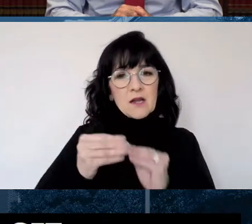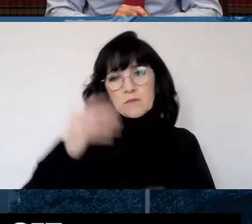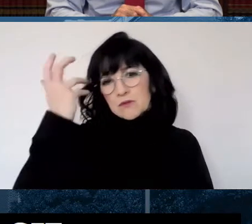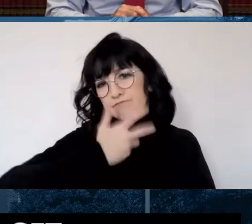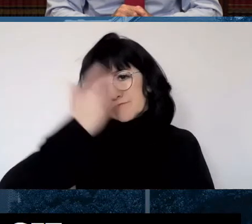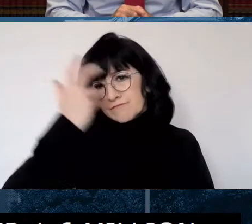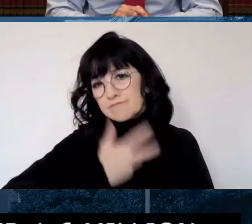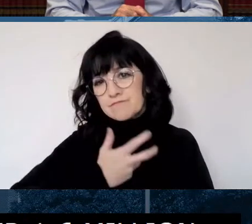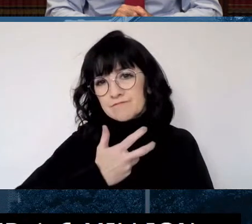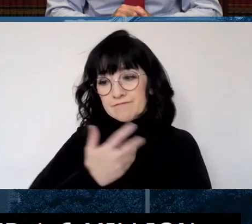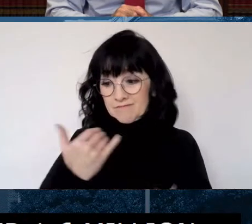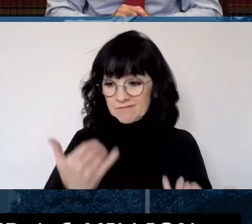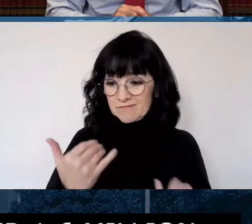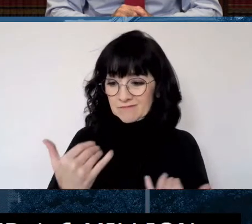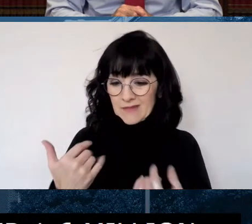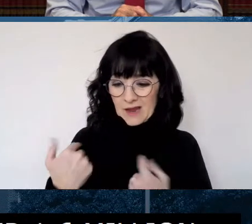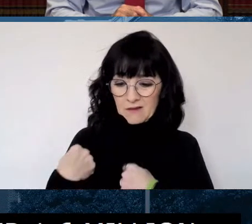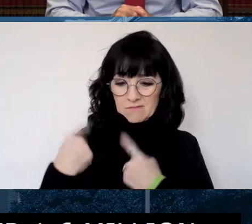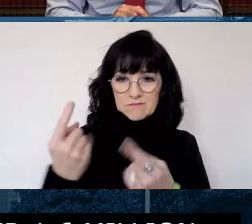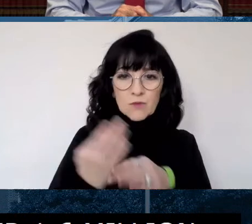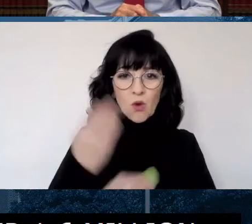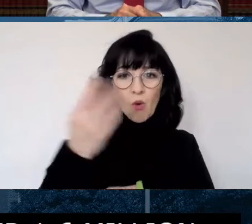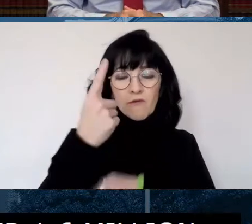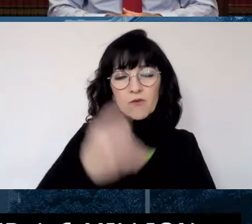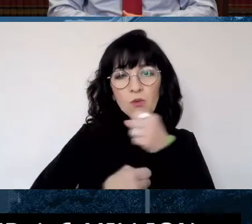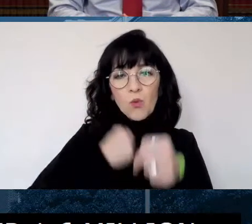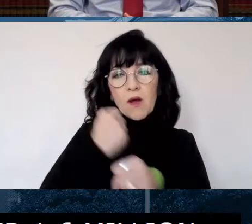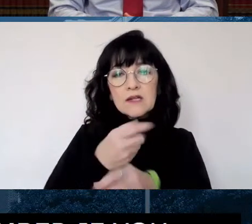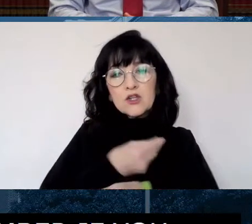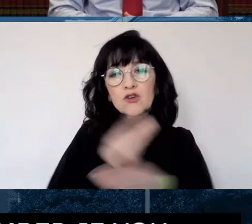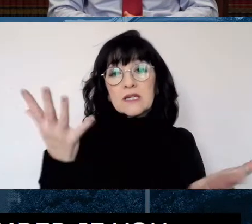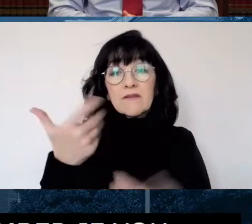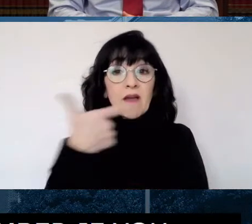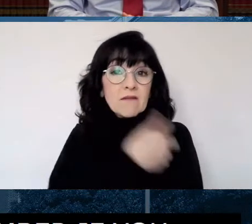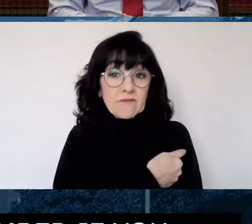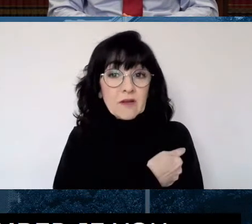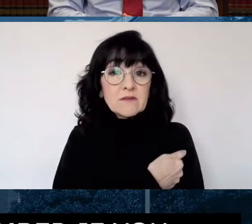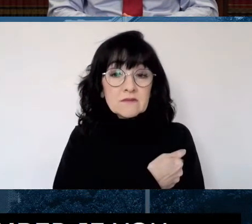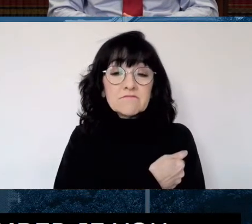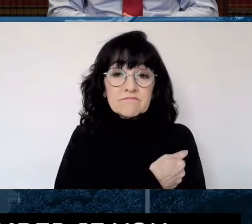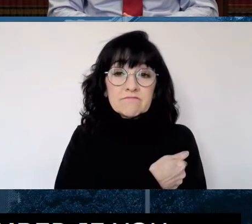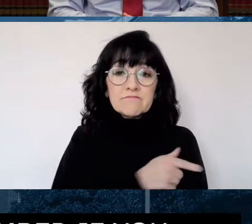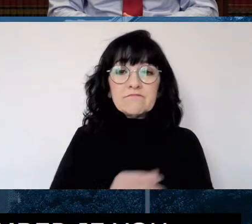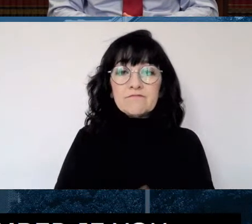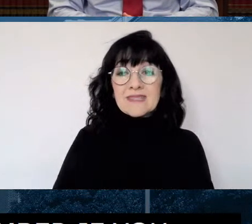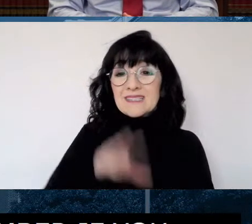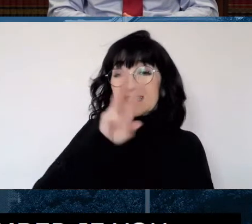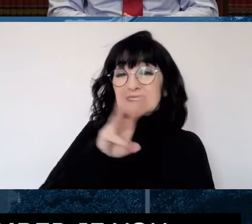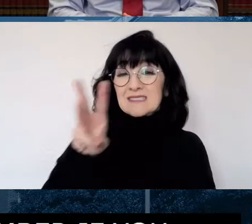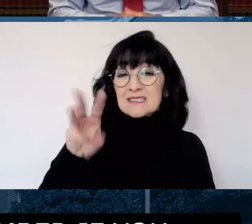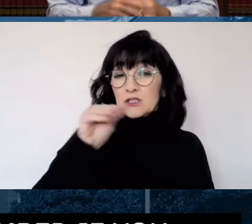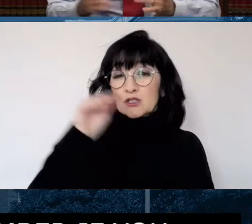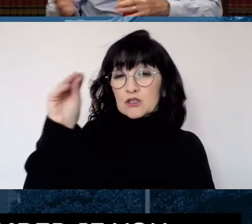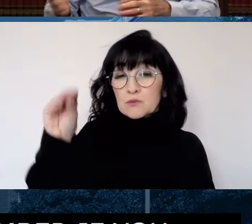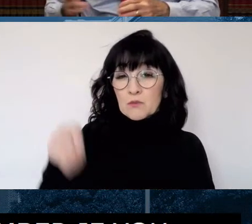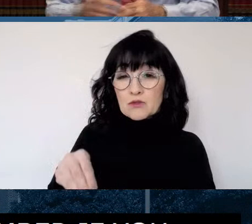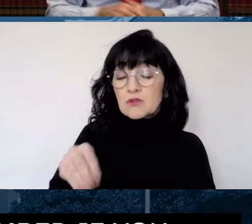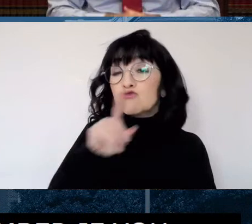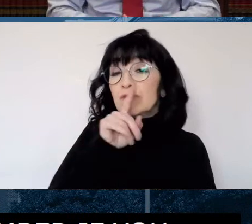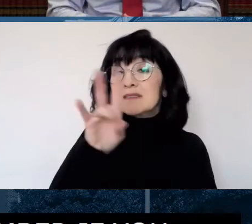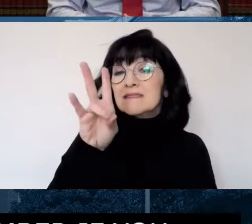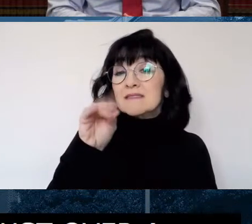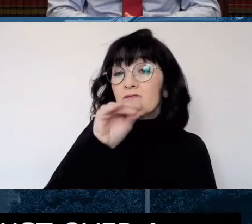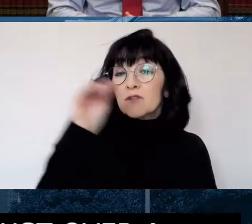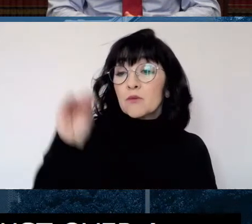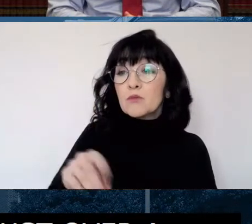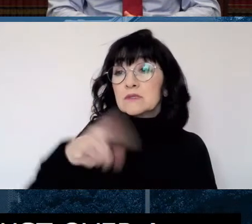it just over a year, and 70% of Delawareans fully vaccinated over 5 years of age. Of course, those